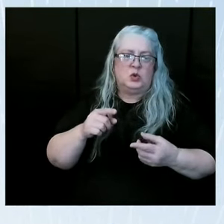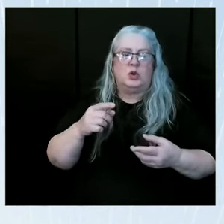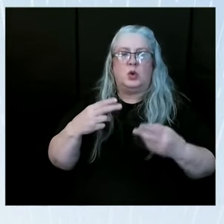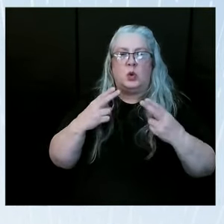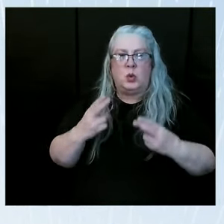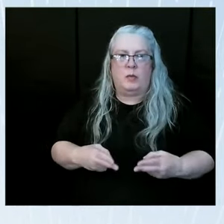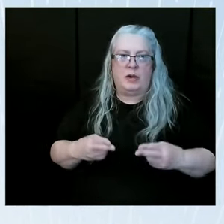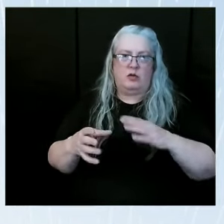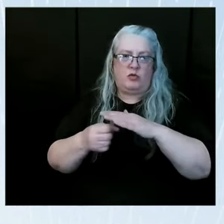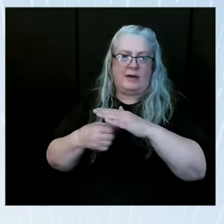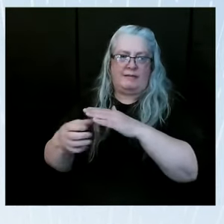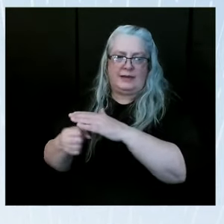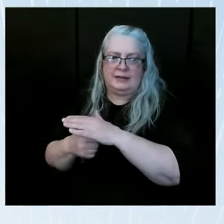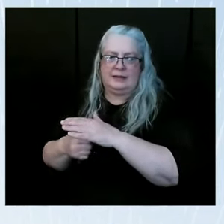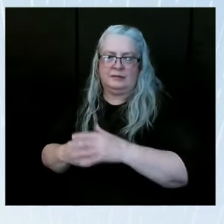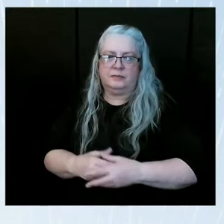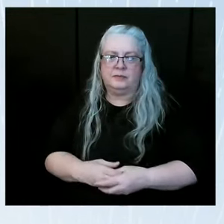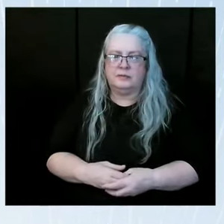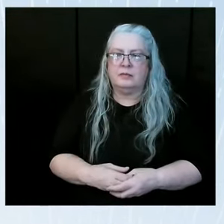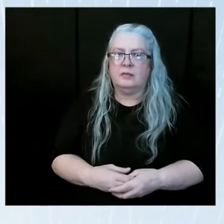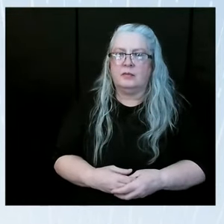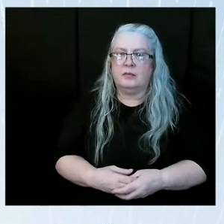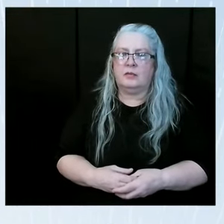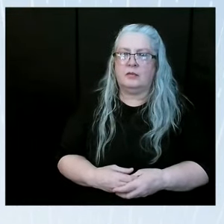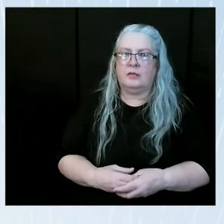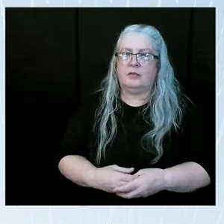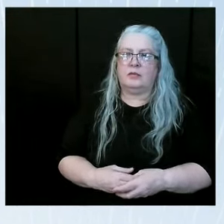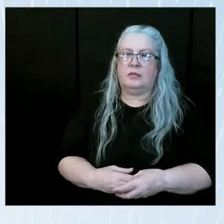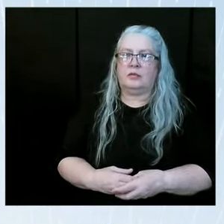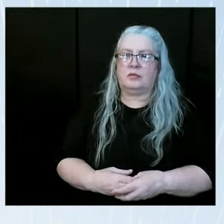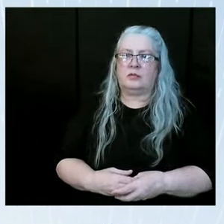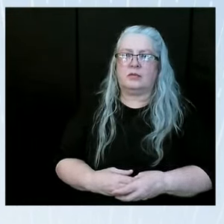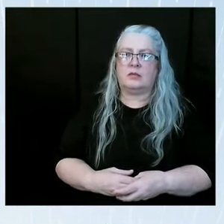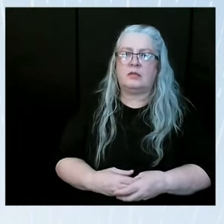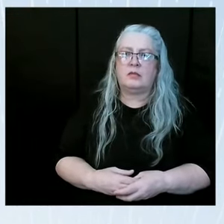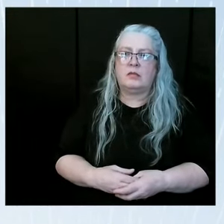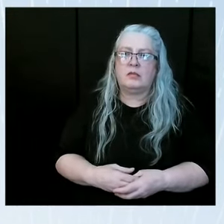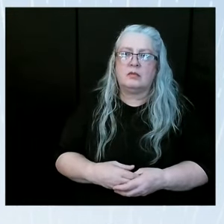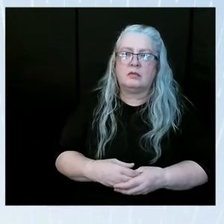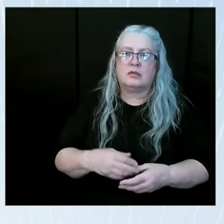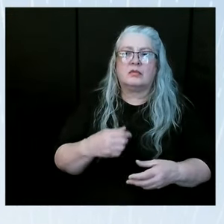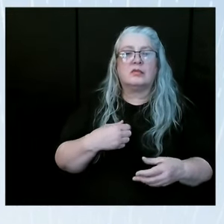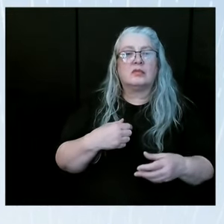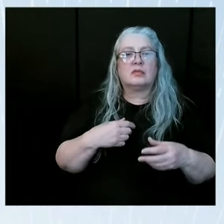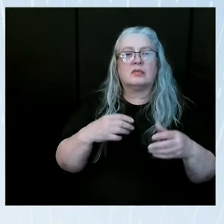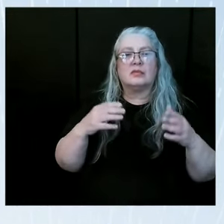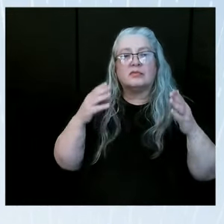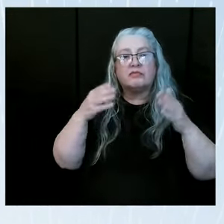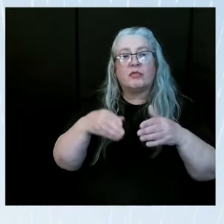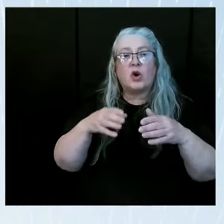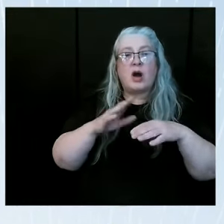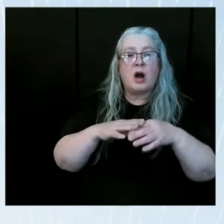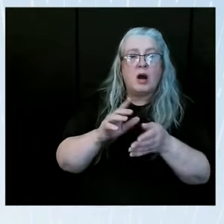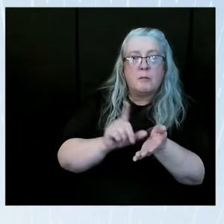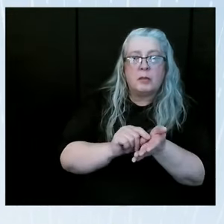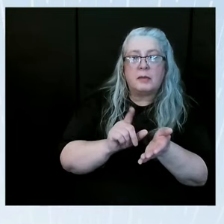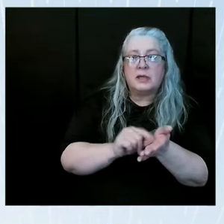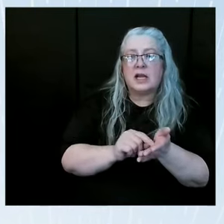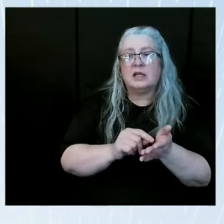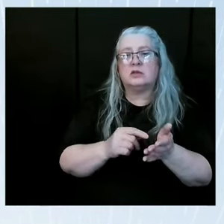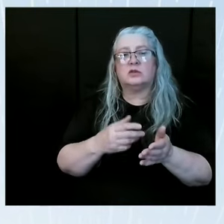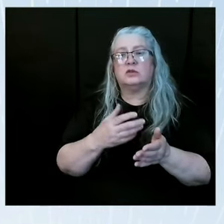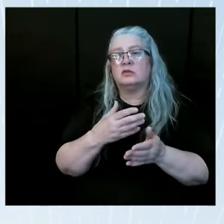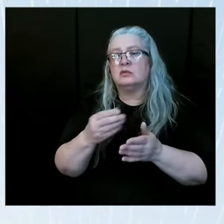having to physically connect with folks. Our publications focus on the increase in technology facilitated